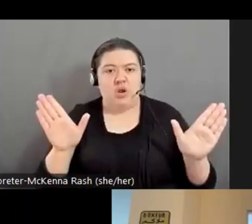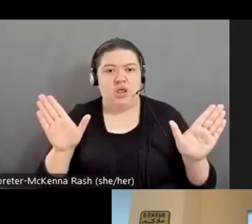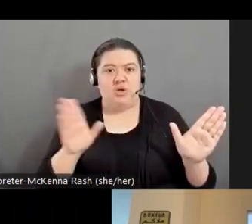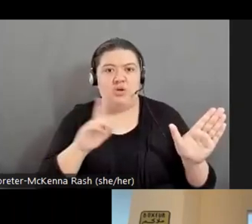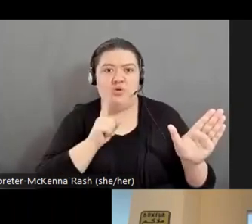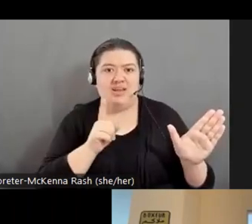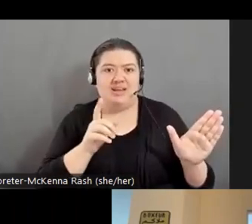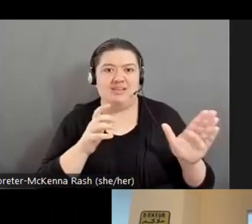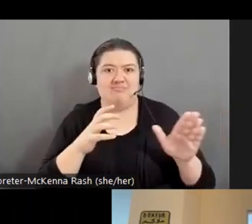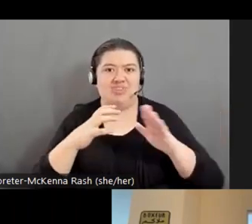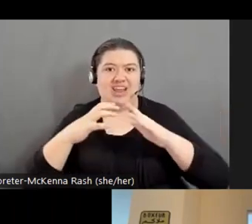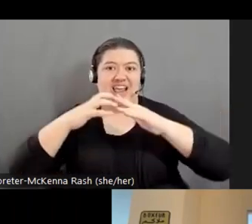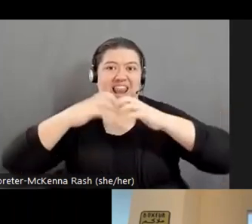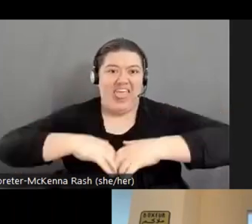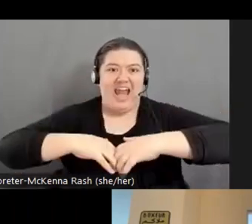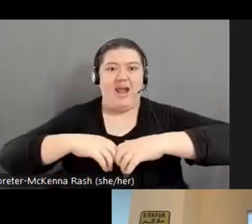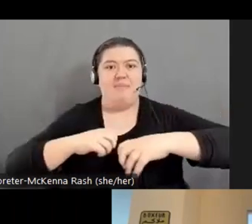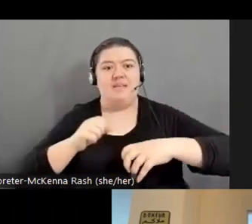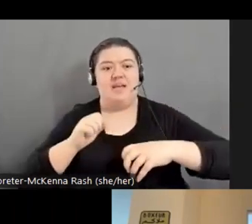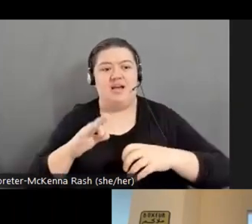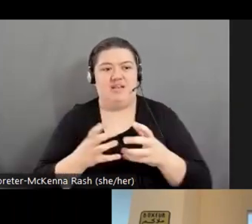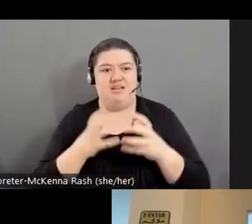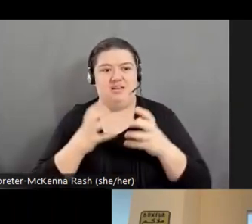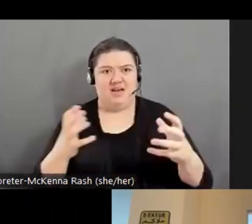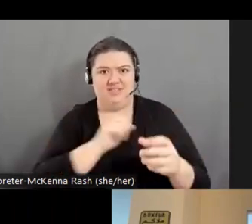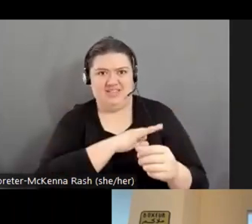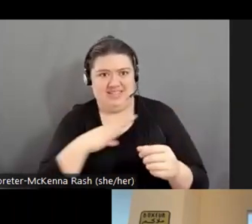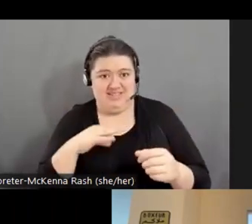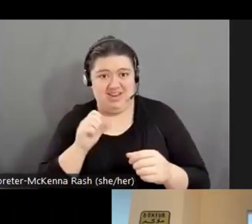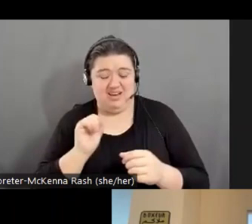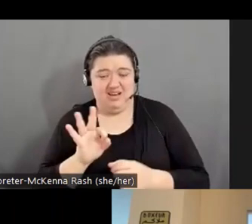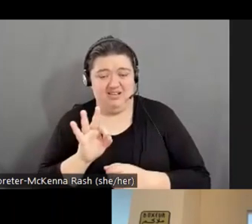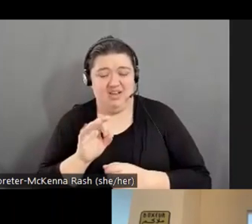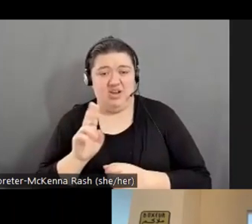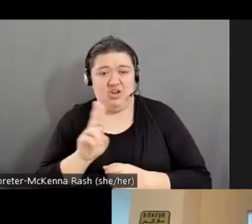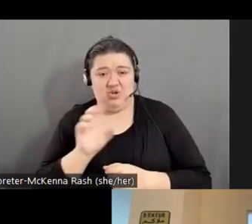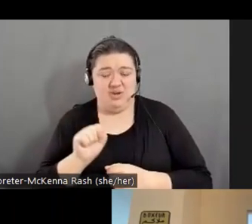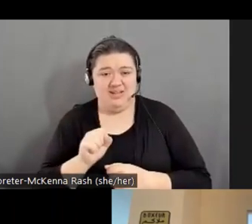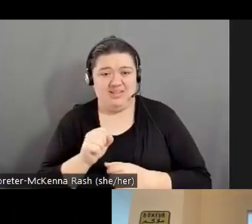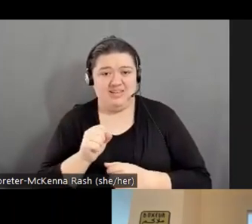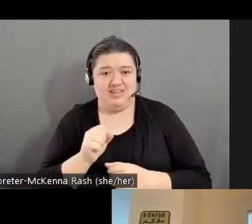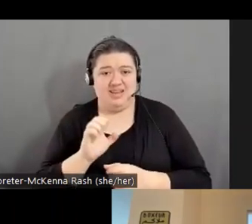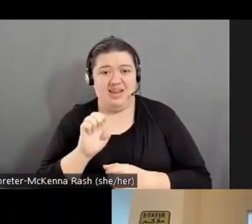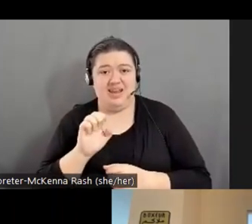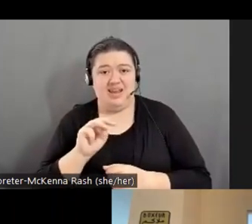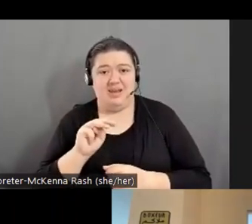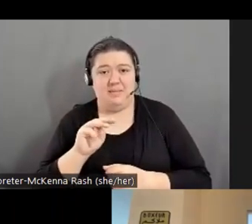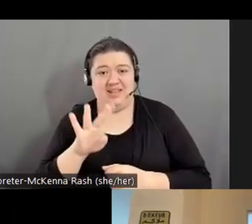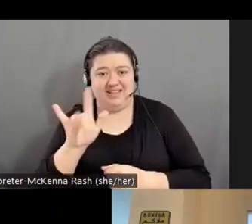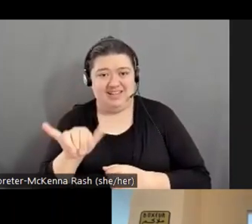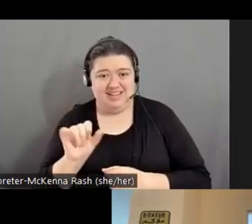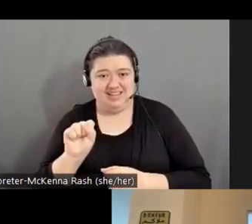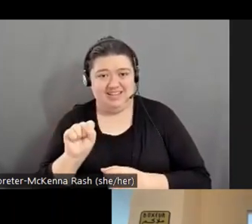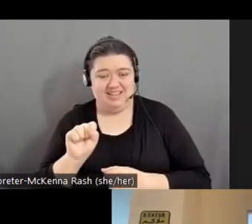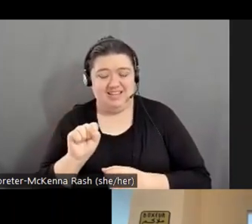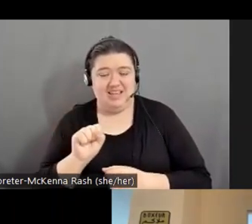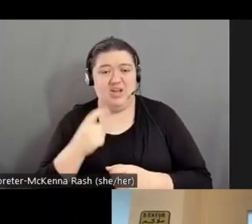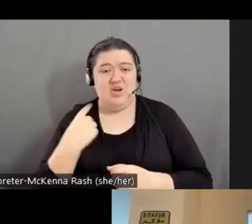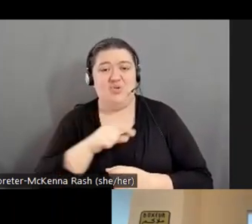kind of collapse of a lot of the the staffing of U.S. embassies, we have seen, and